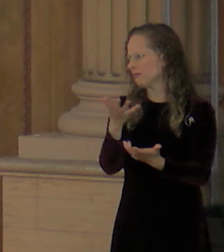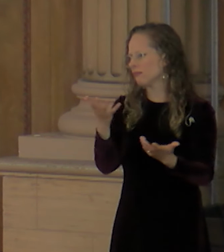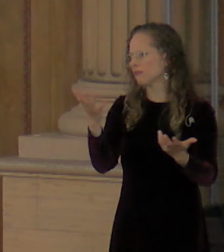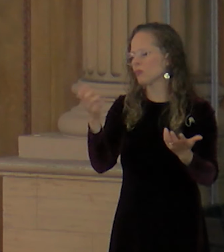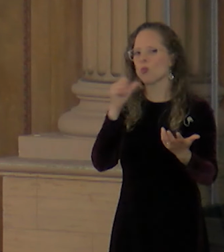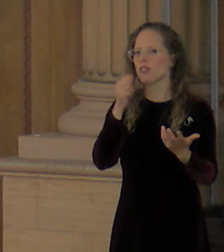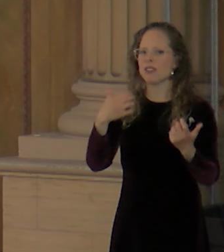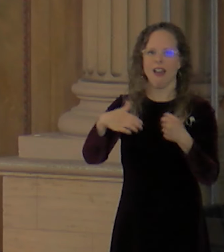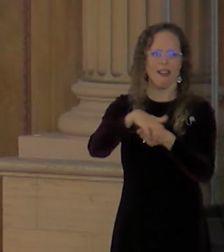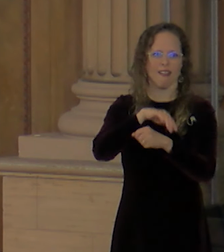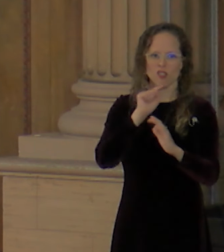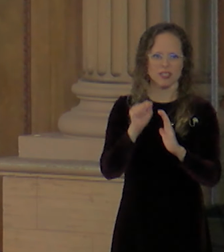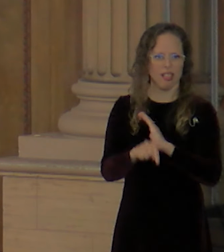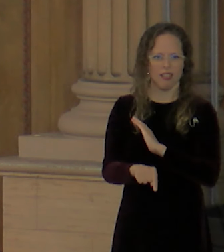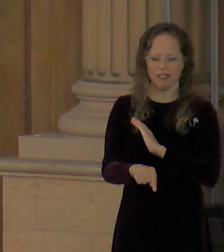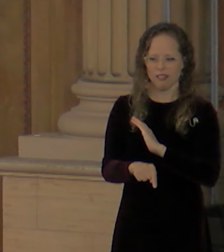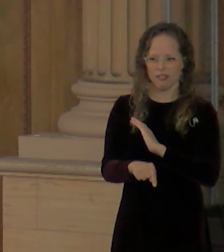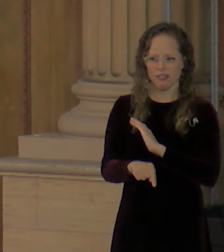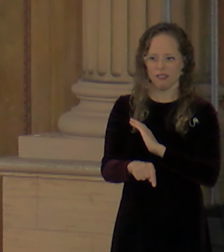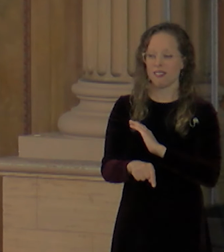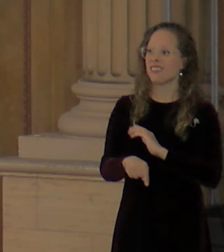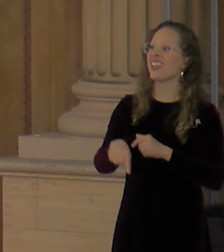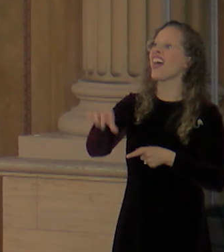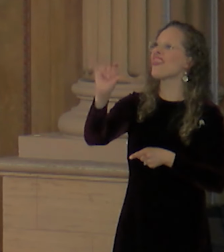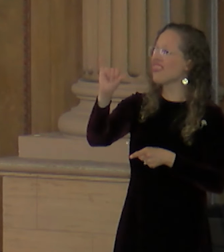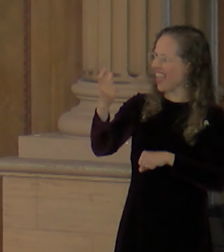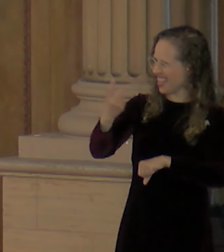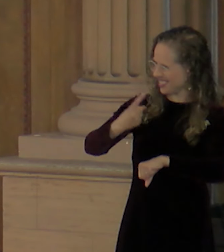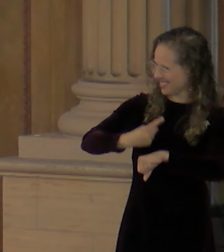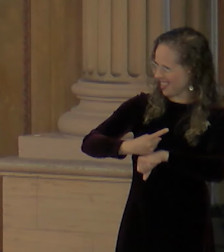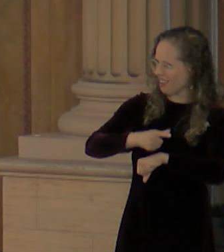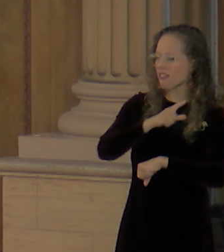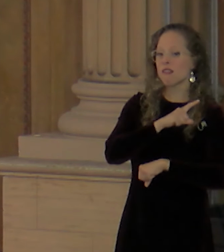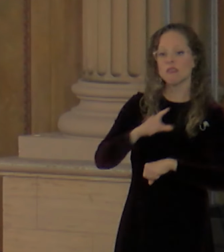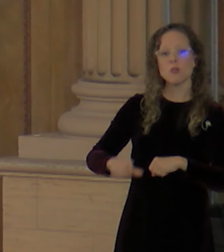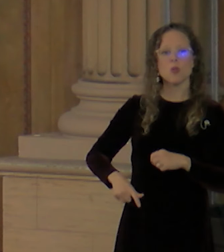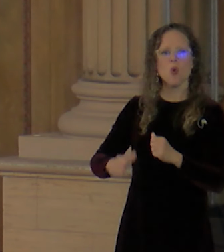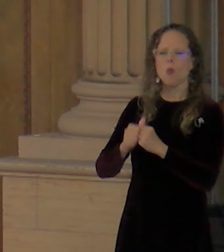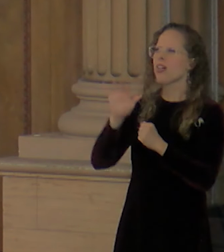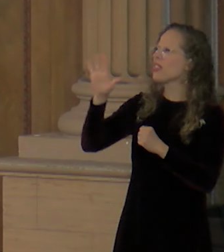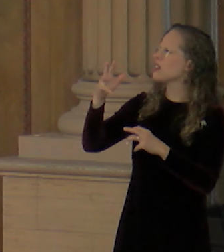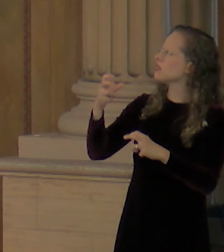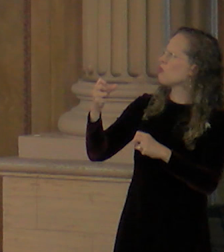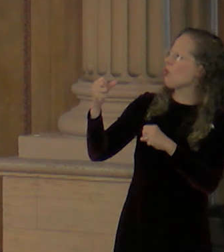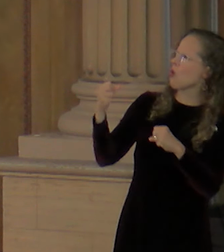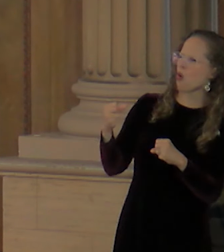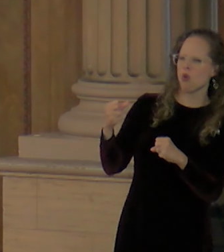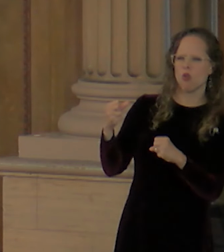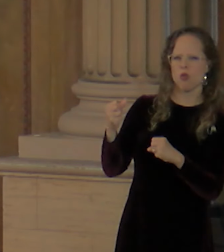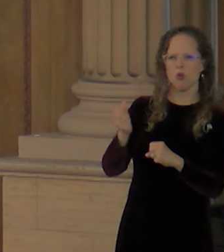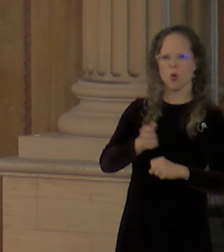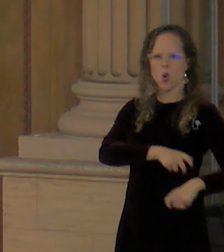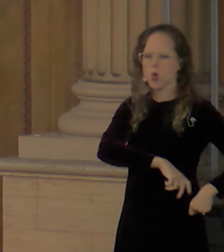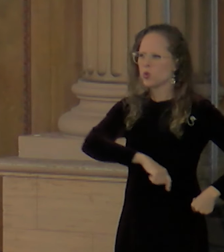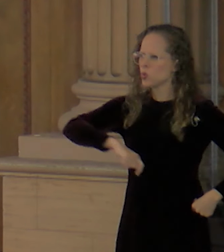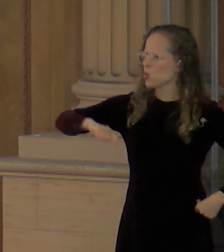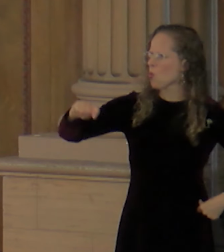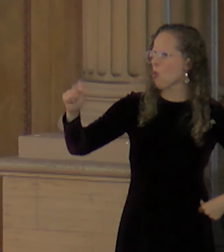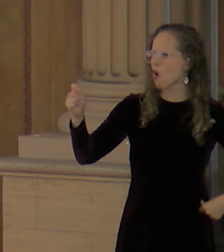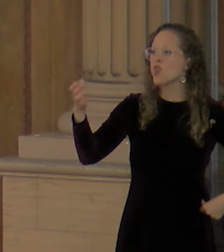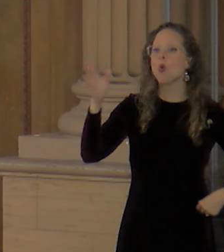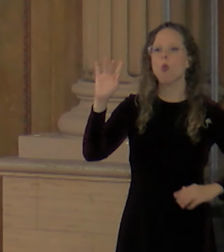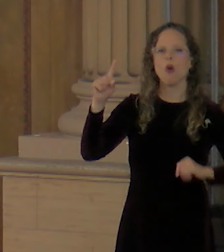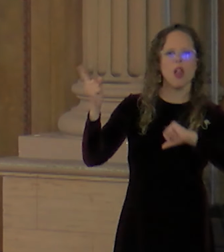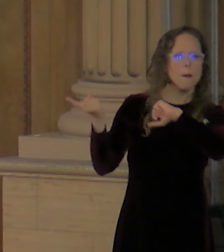slain. In that day, the Lord with his hard and great and strong sword will punish